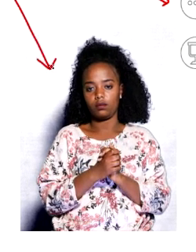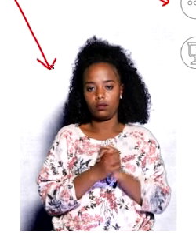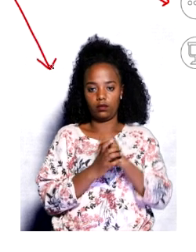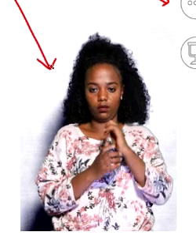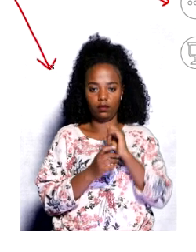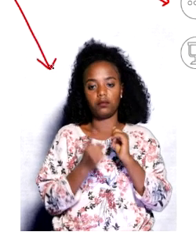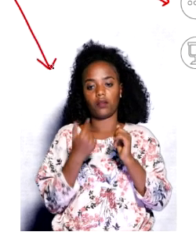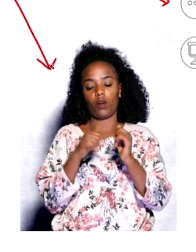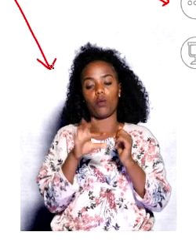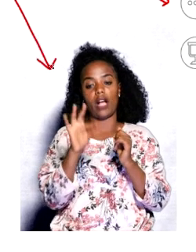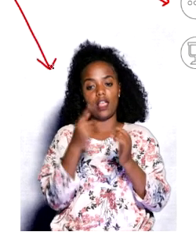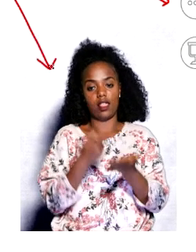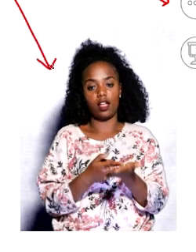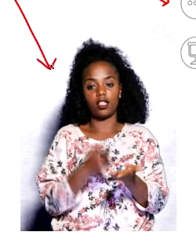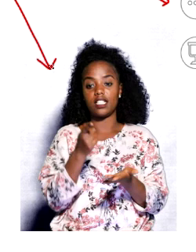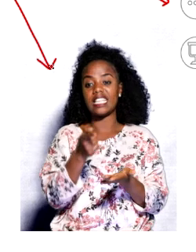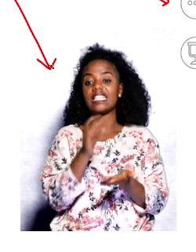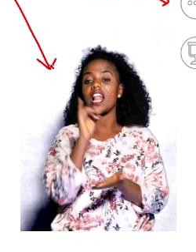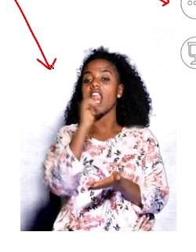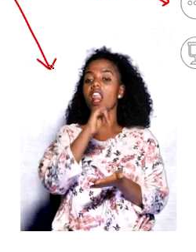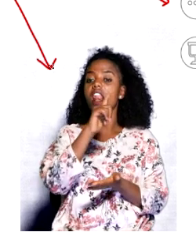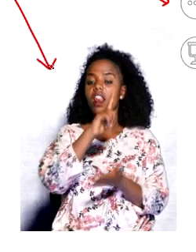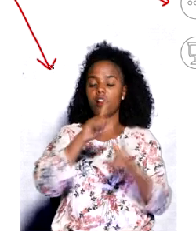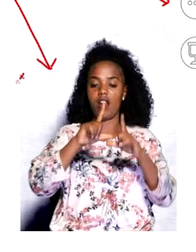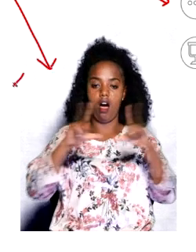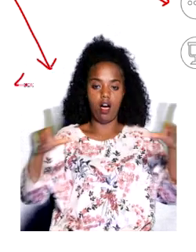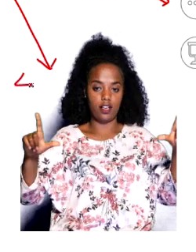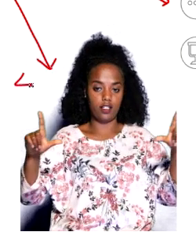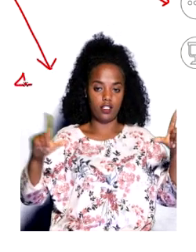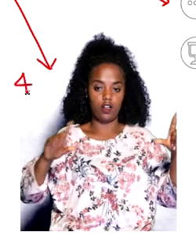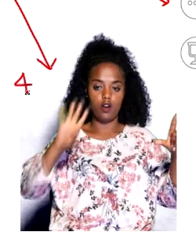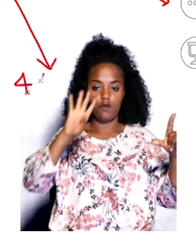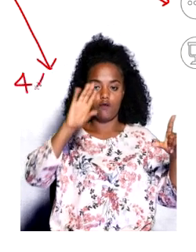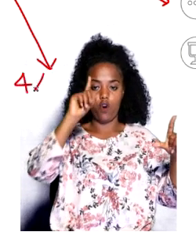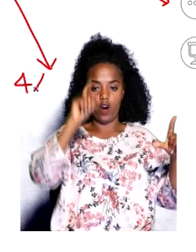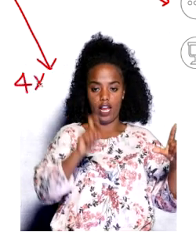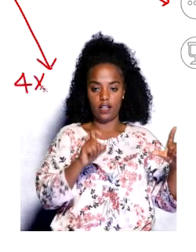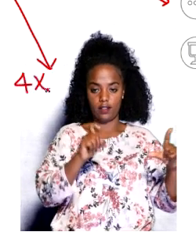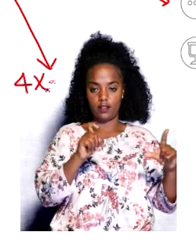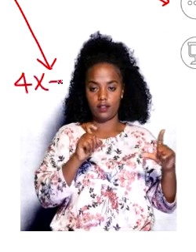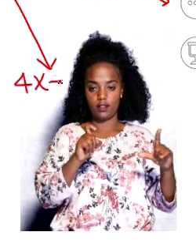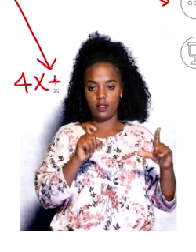We have this. So this line, as it is,